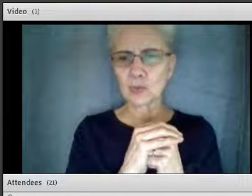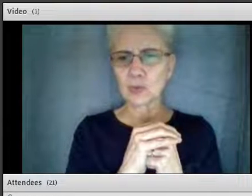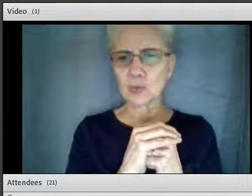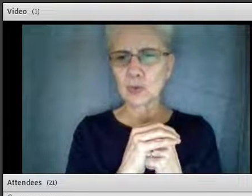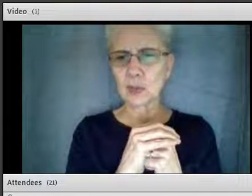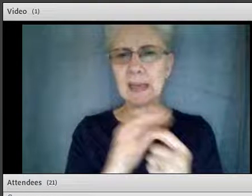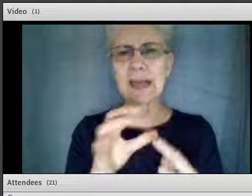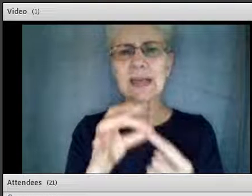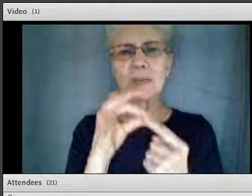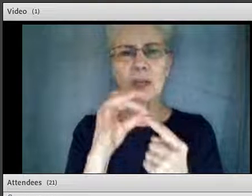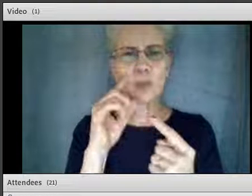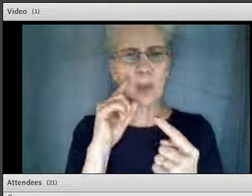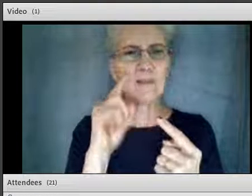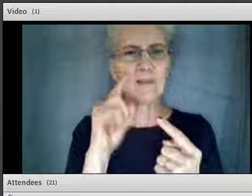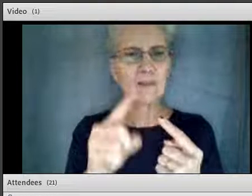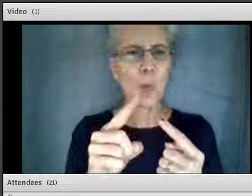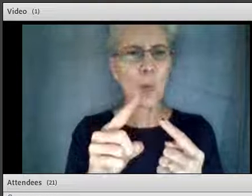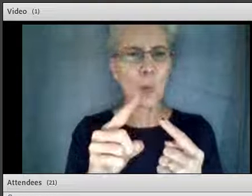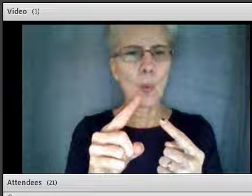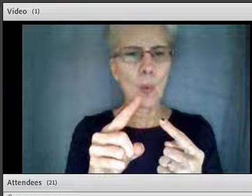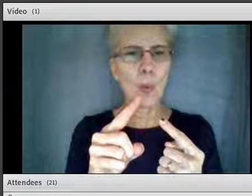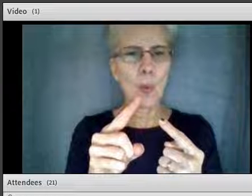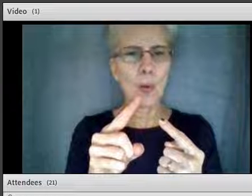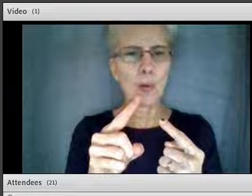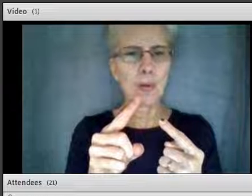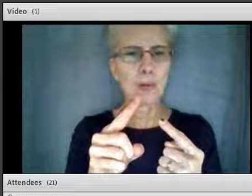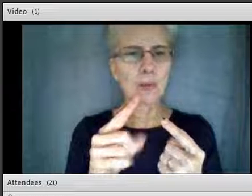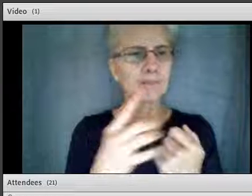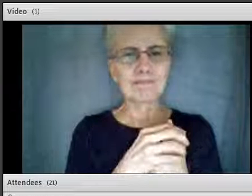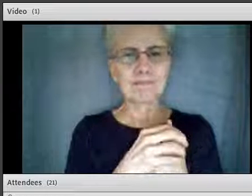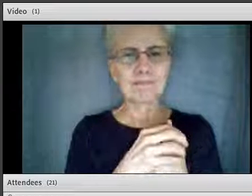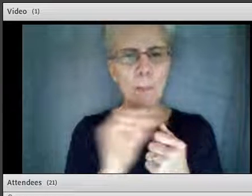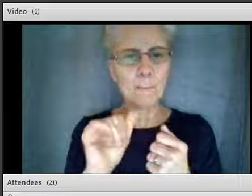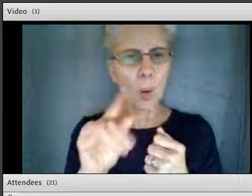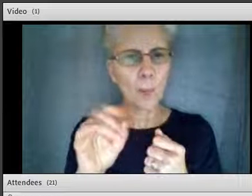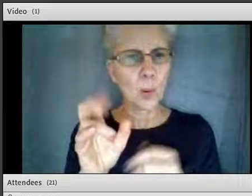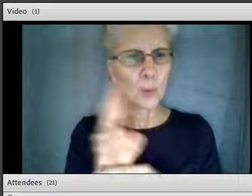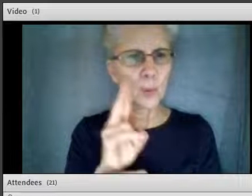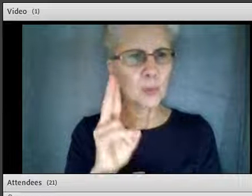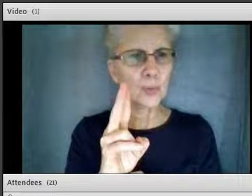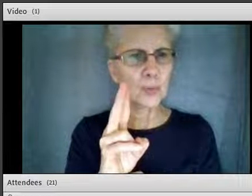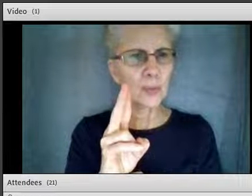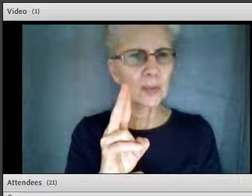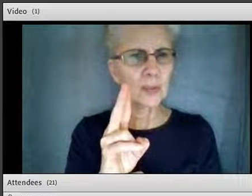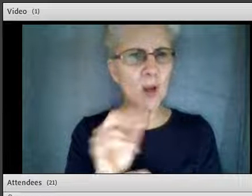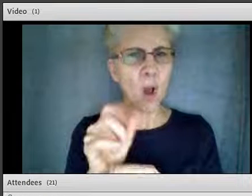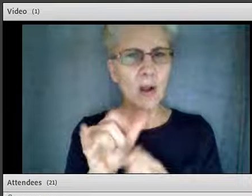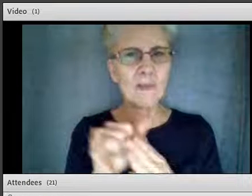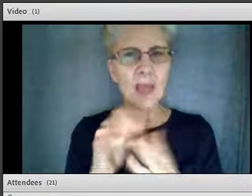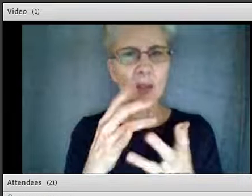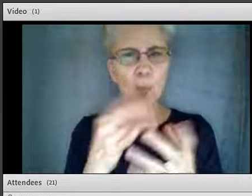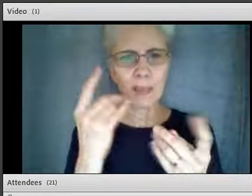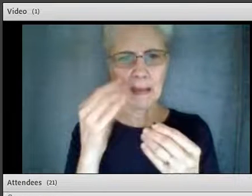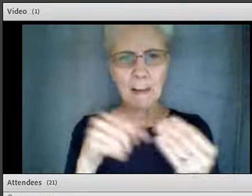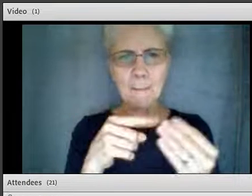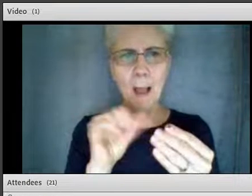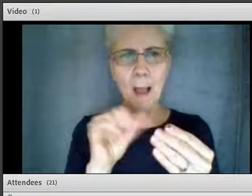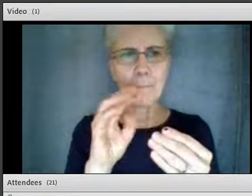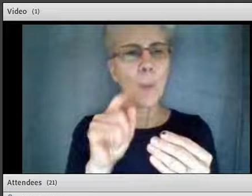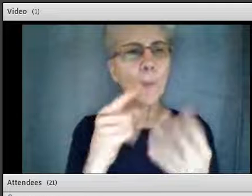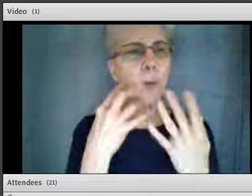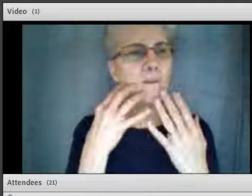about how your thumbs work on a phone, and it's really kind of annoying when important content is up in these hard